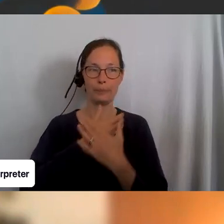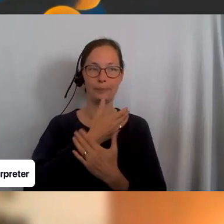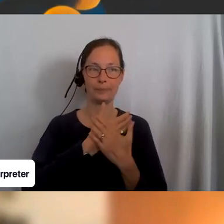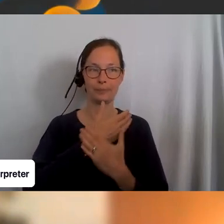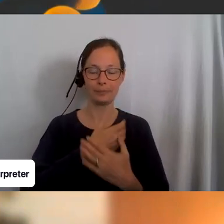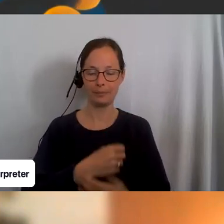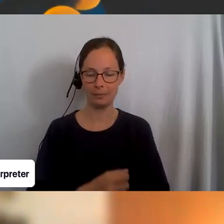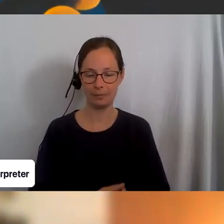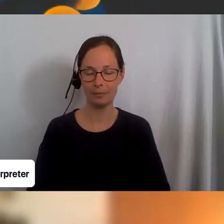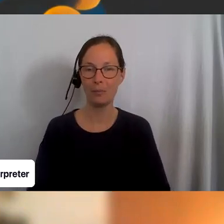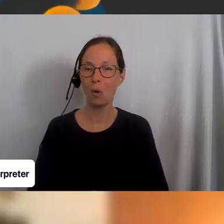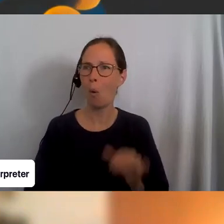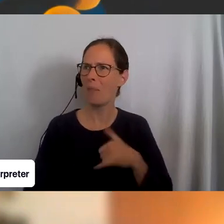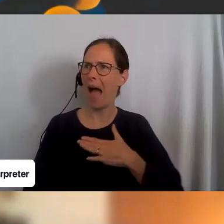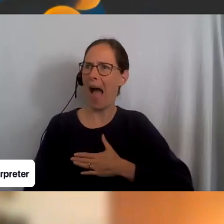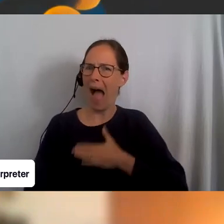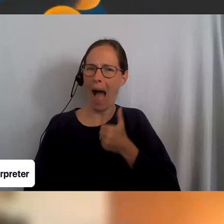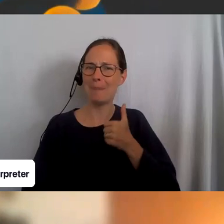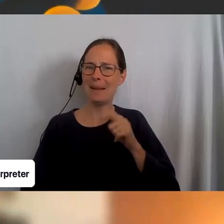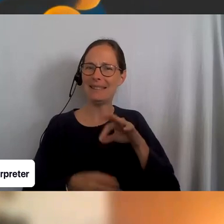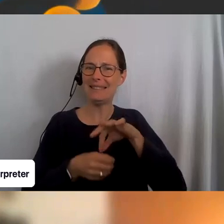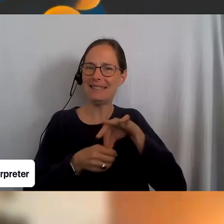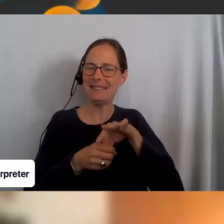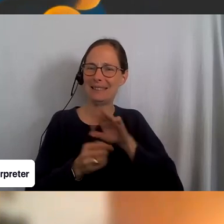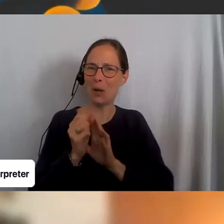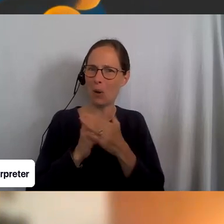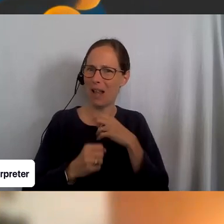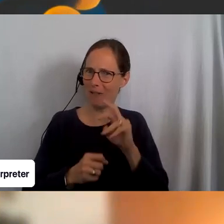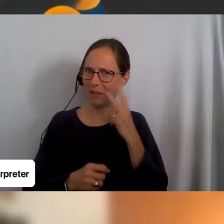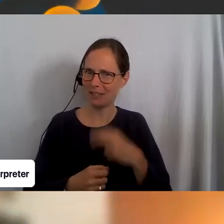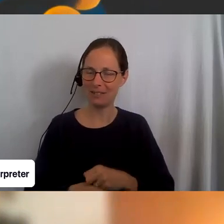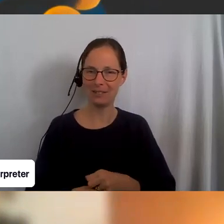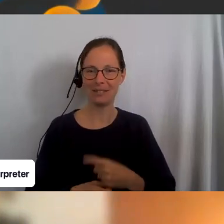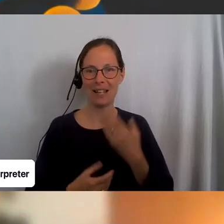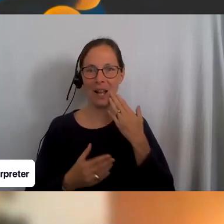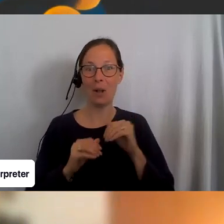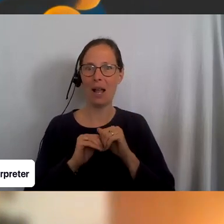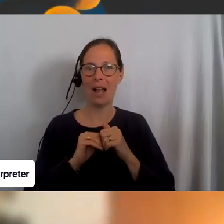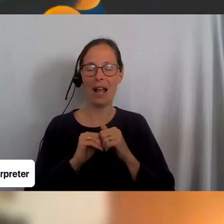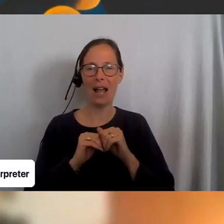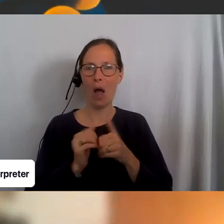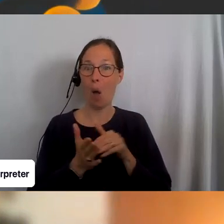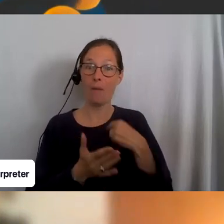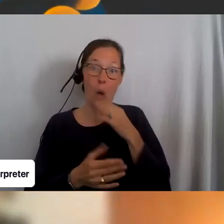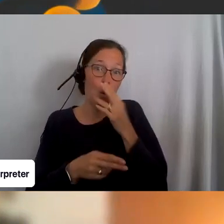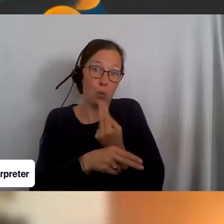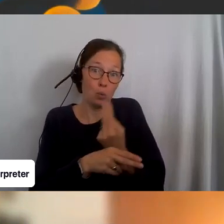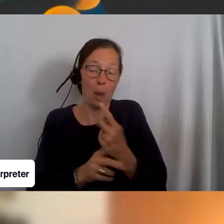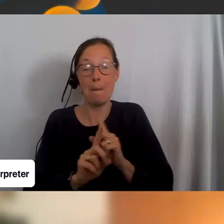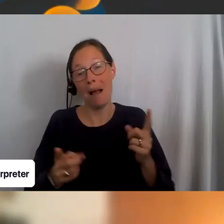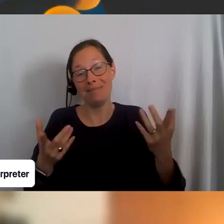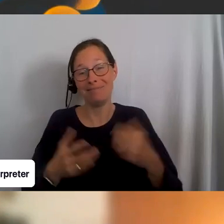was the happiest tea cozy I've ever seen. I know. Seriously. Don't know how I don't know how often I'm gonna use it, but